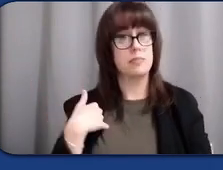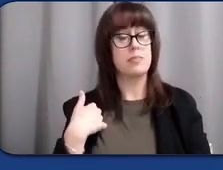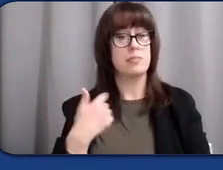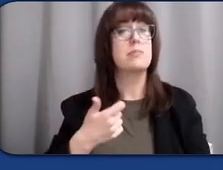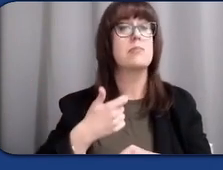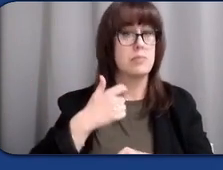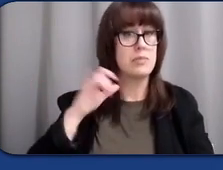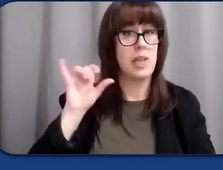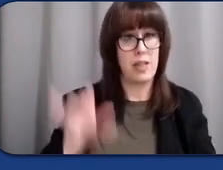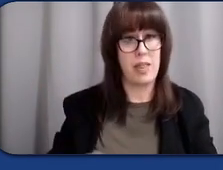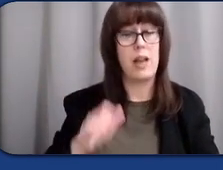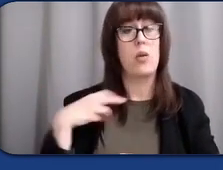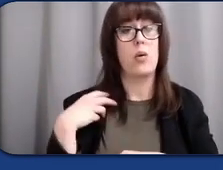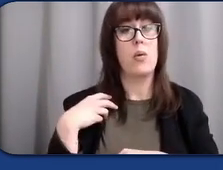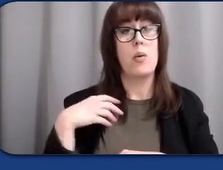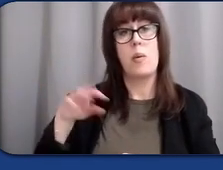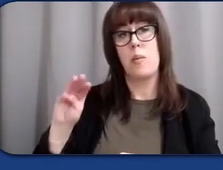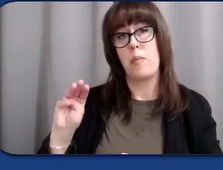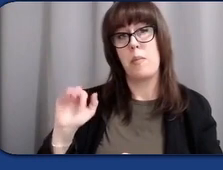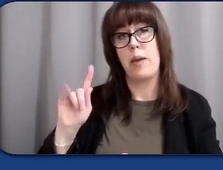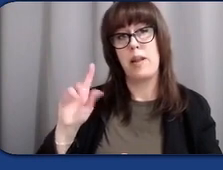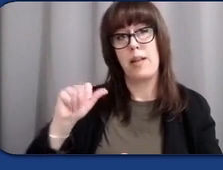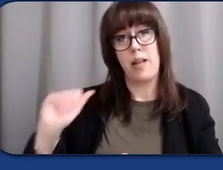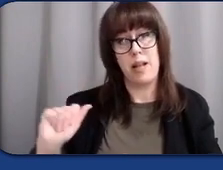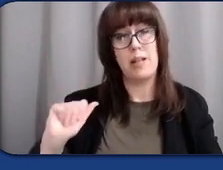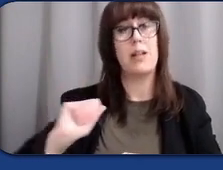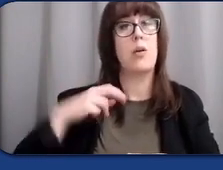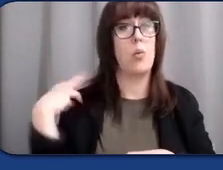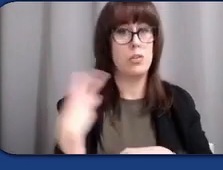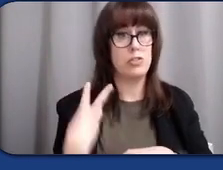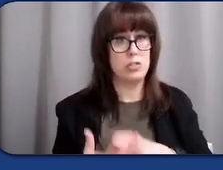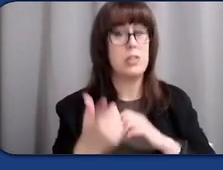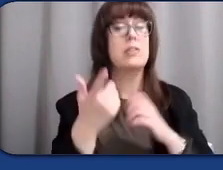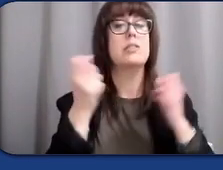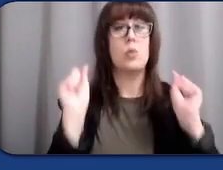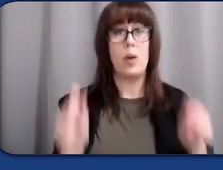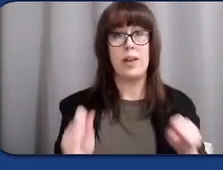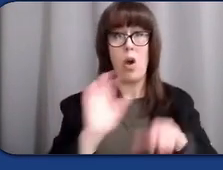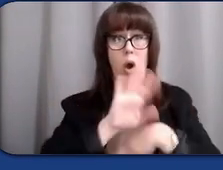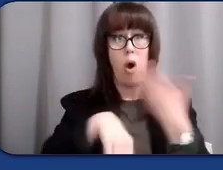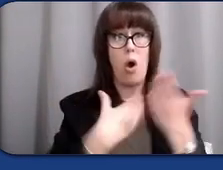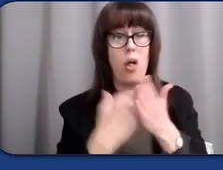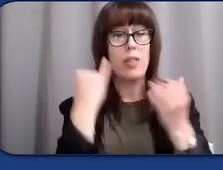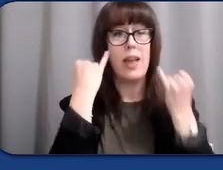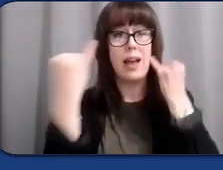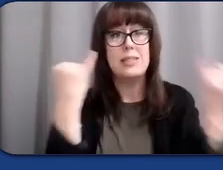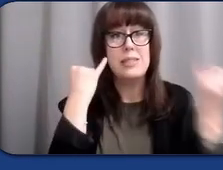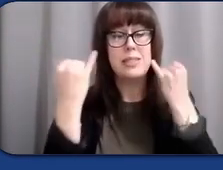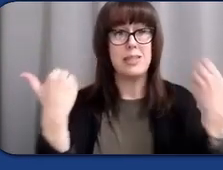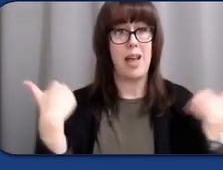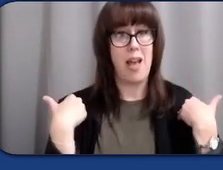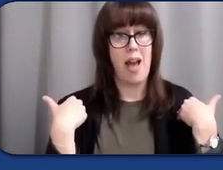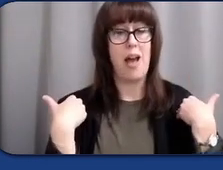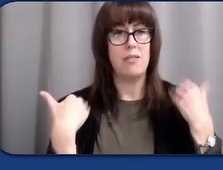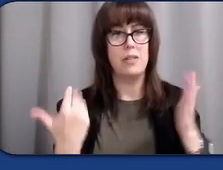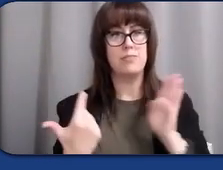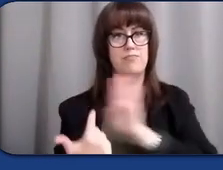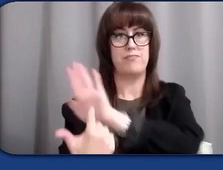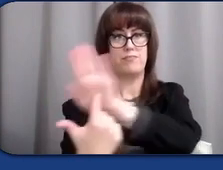of leadership skills on how I can move IMPs forward and put all the ideas I had into perspective. And so